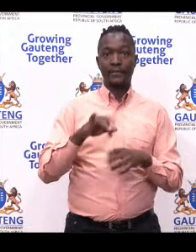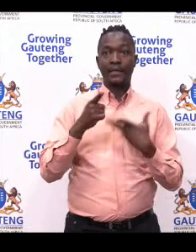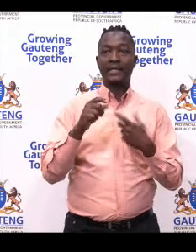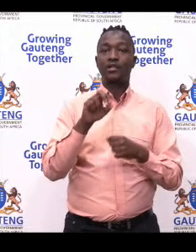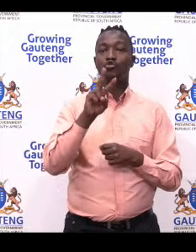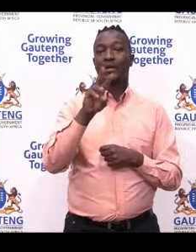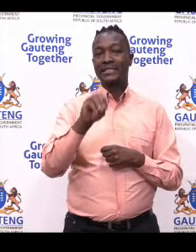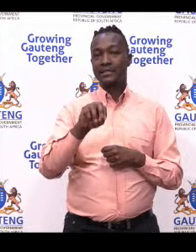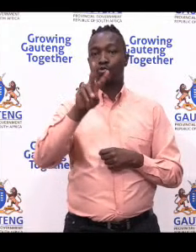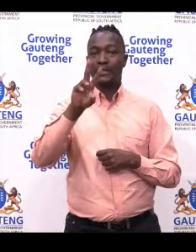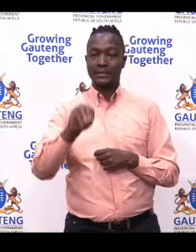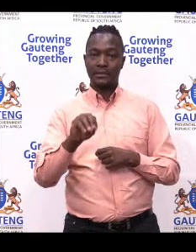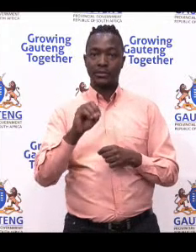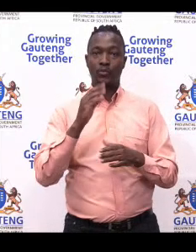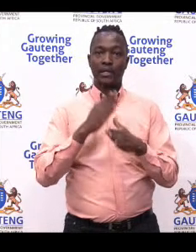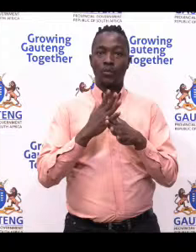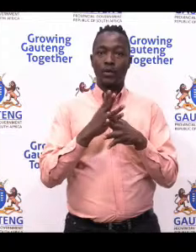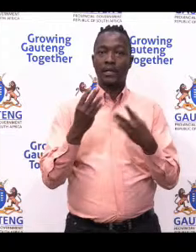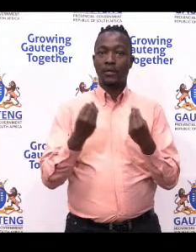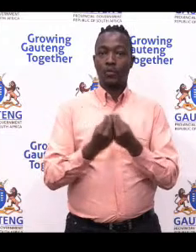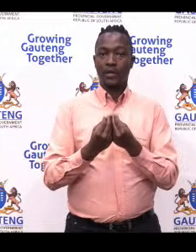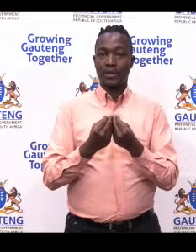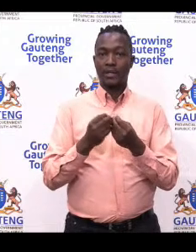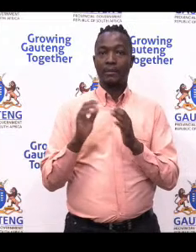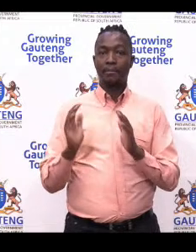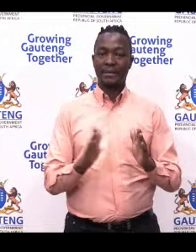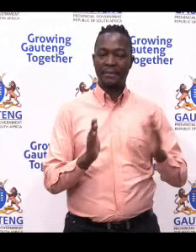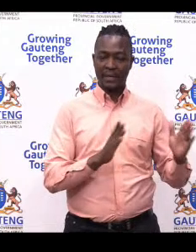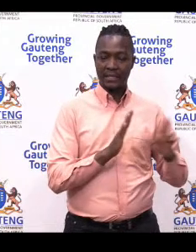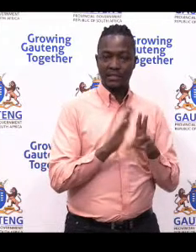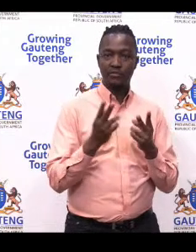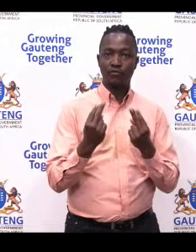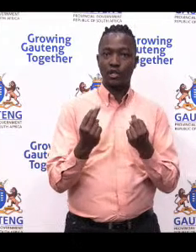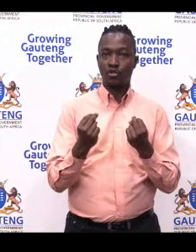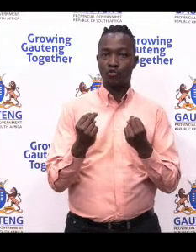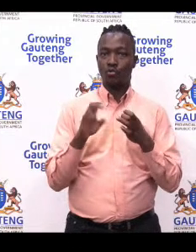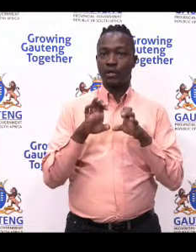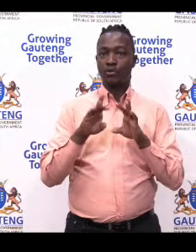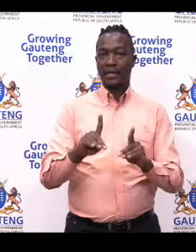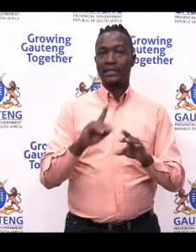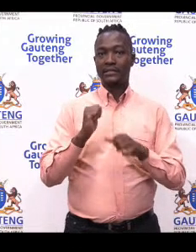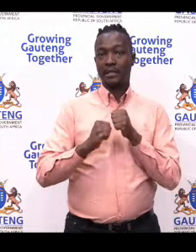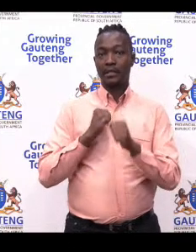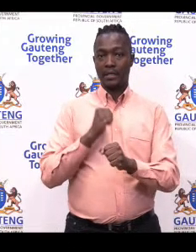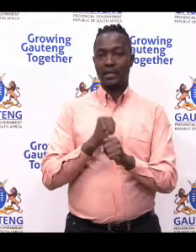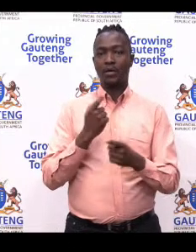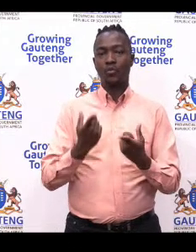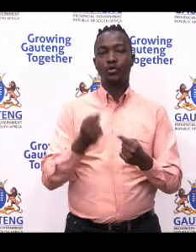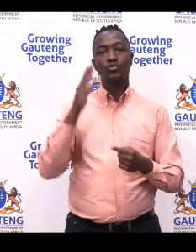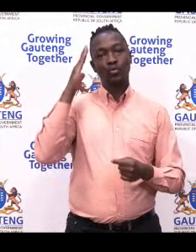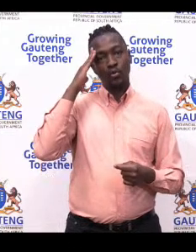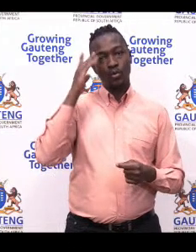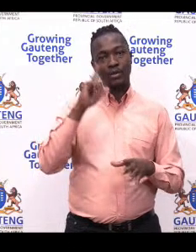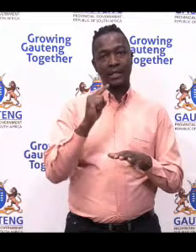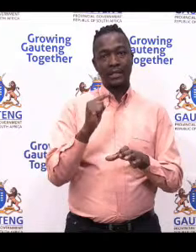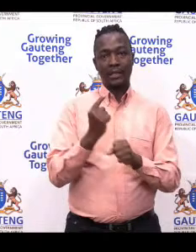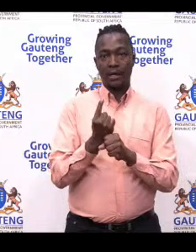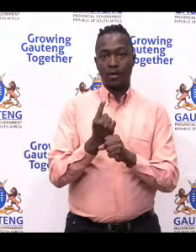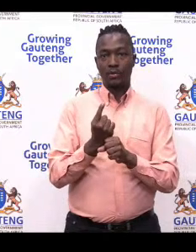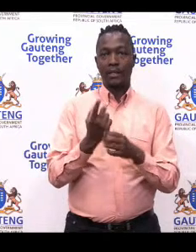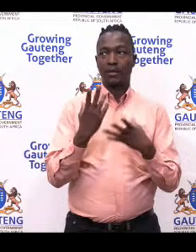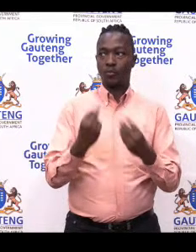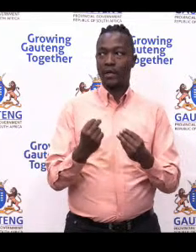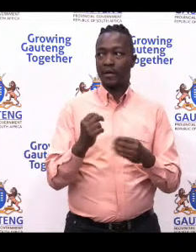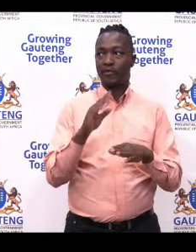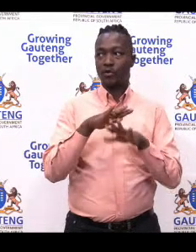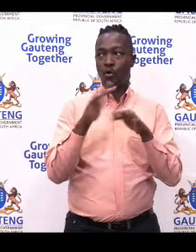2020, we are also dealing with preparations for the new academic year. We do know that in Gauteng we have an